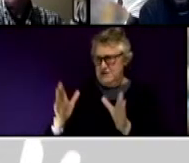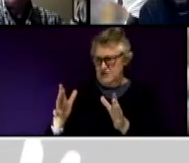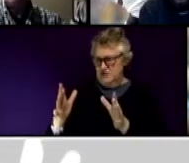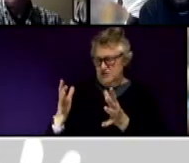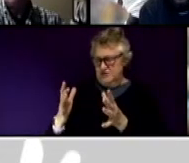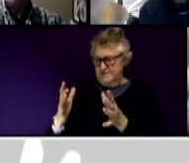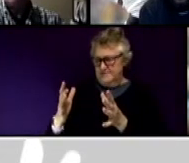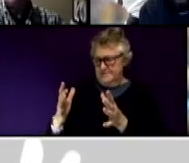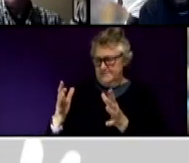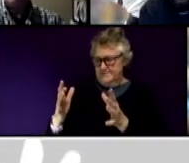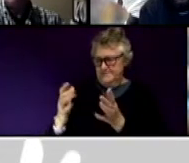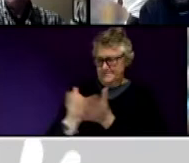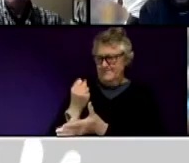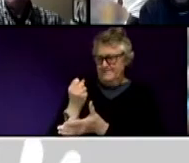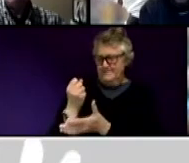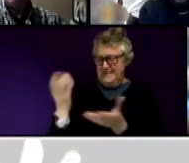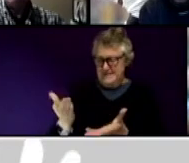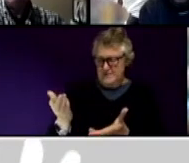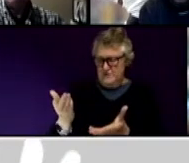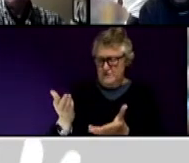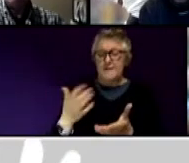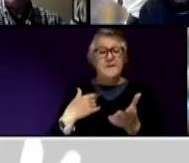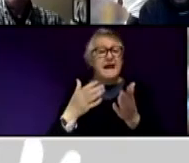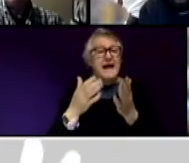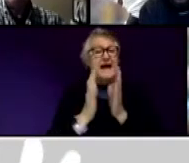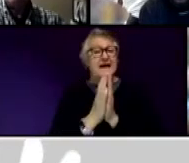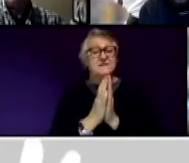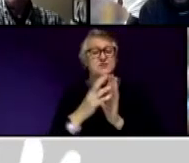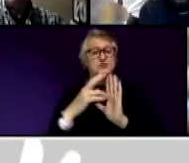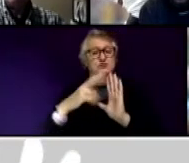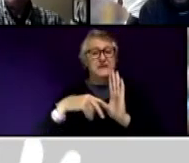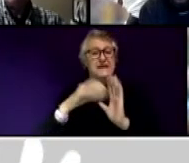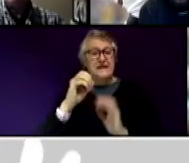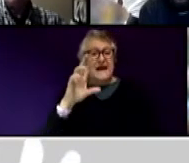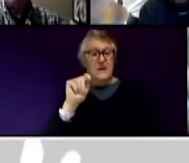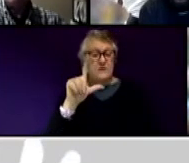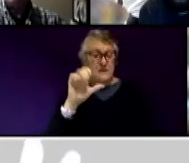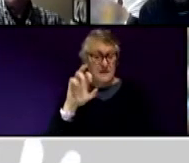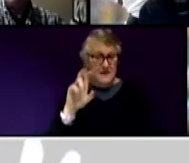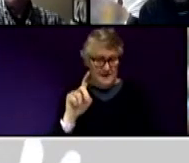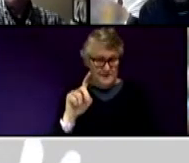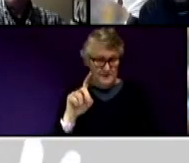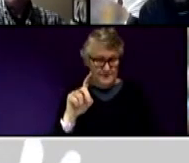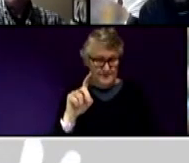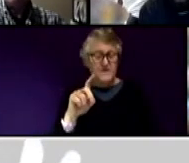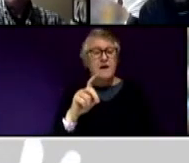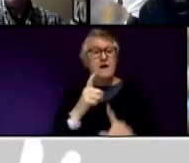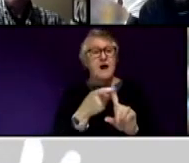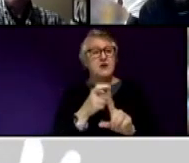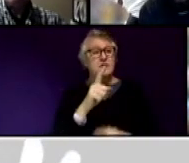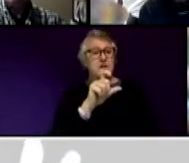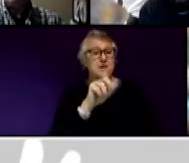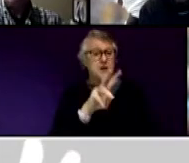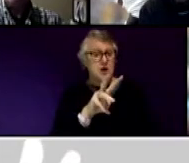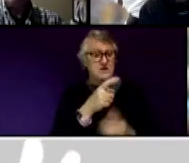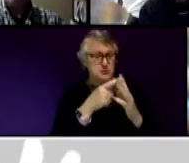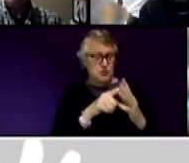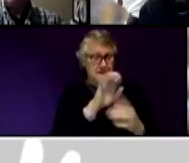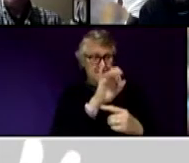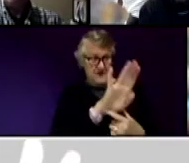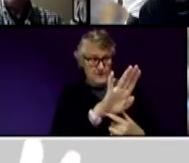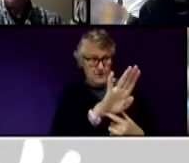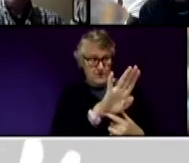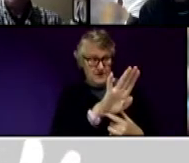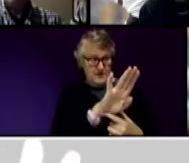chat statement out loud. And it says, under a new state law, starting in February, public meetings that are on Zoom and